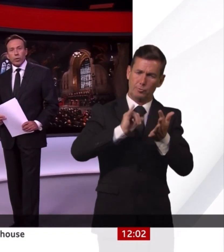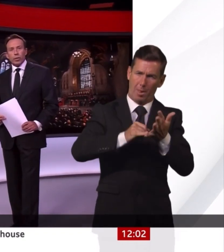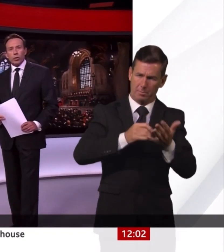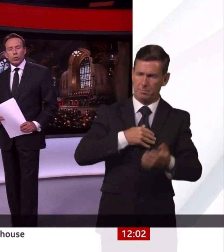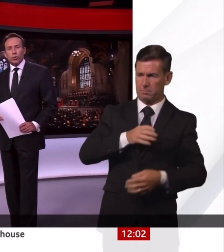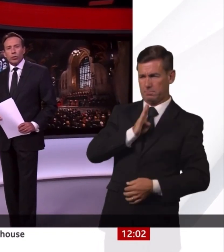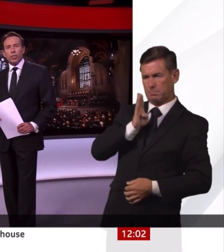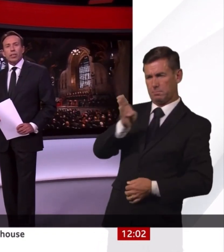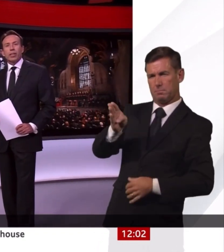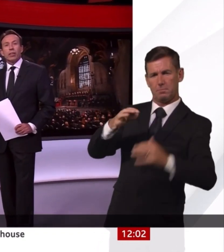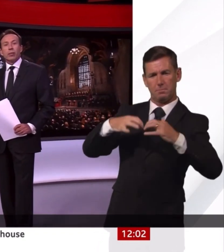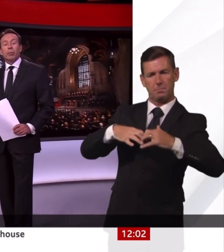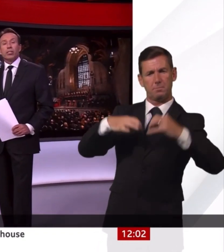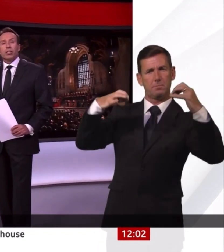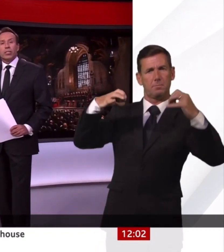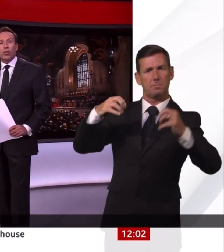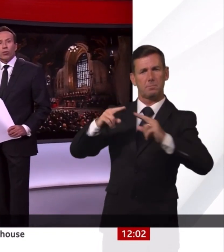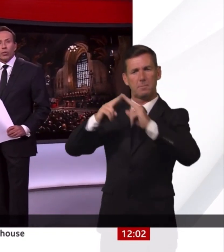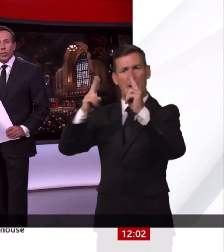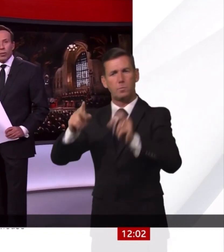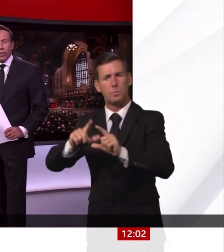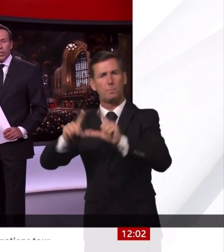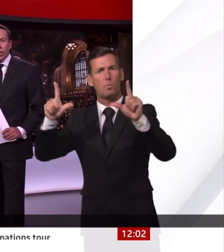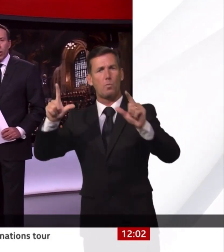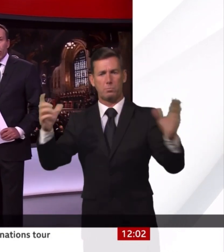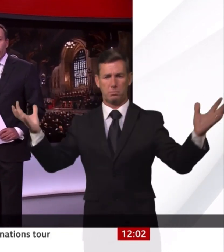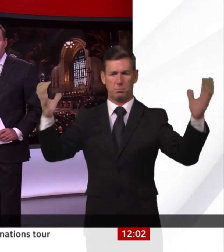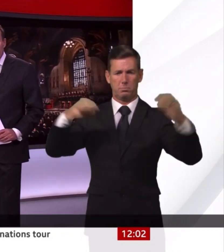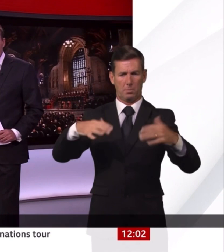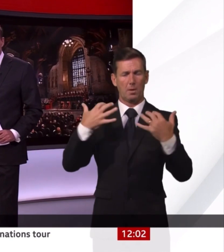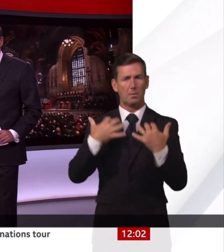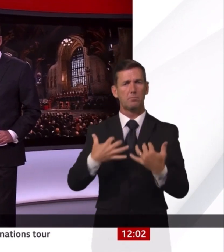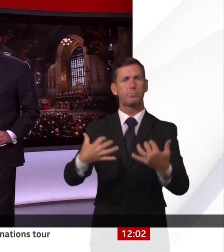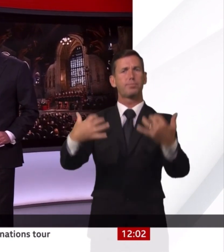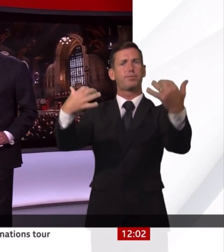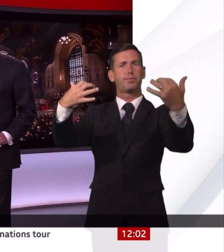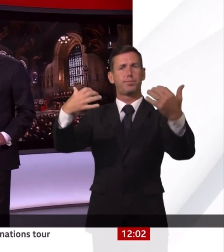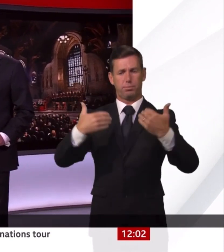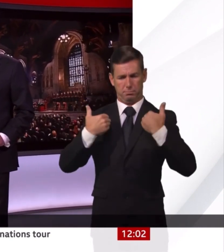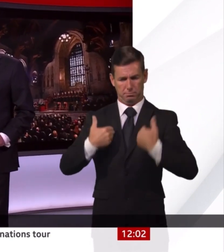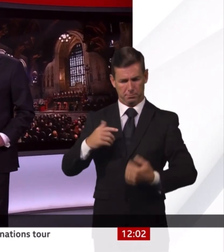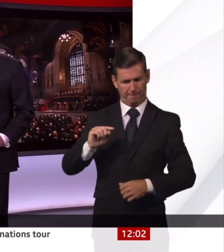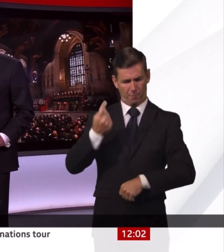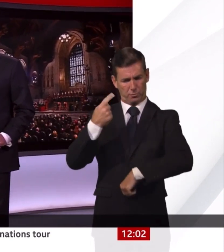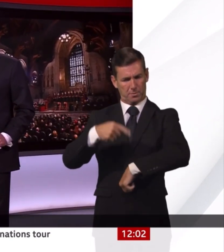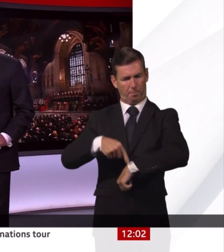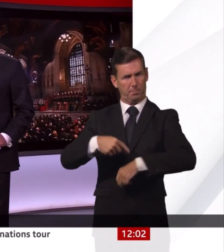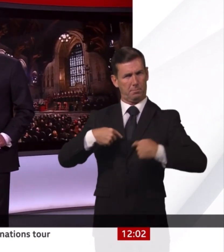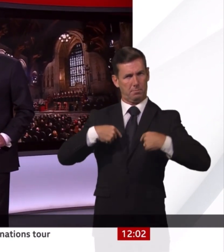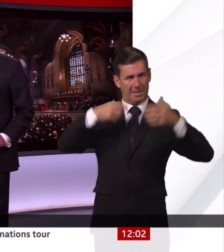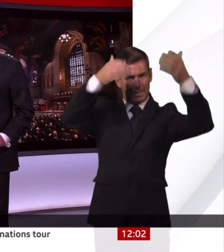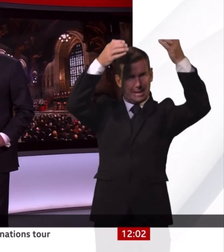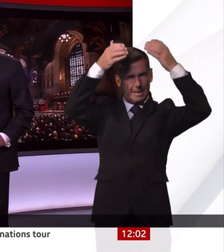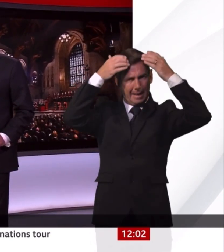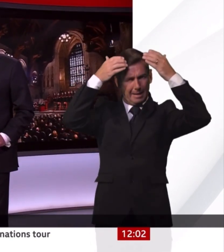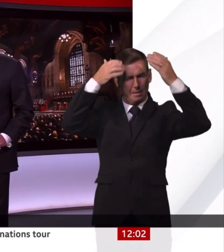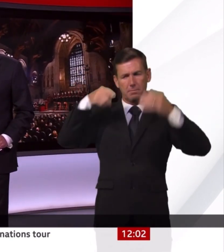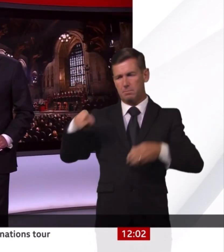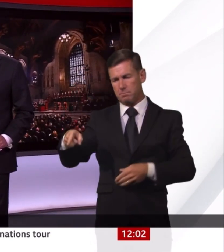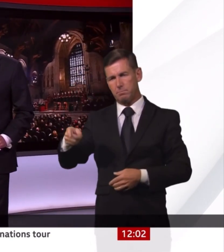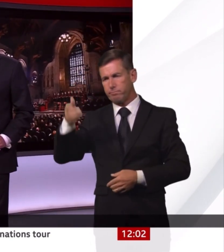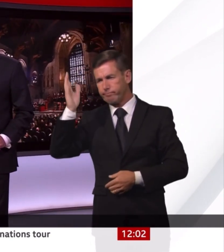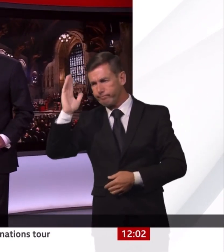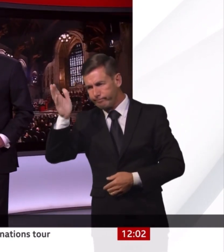Along with the Queen Consort, the King heard messages of condolence from both houses in the ancient Westminster Hall before